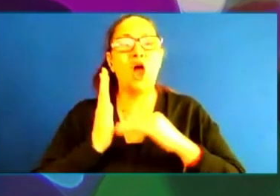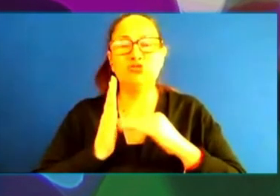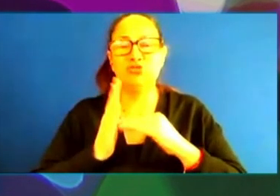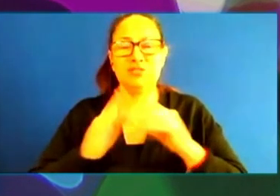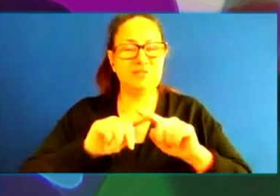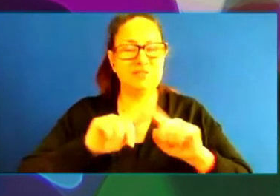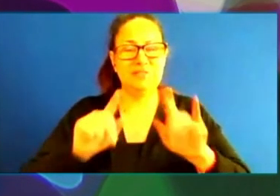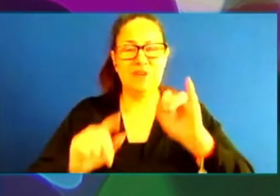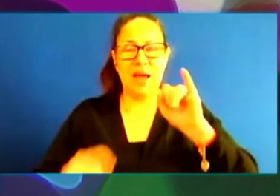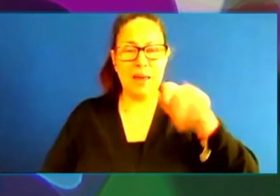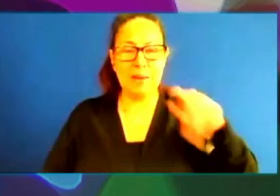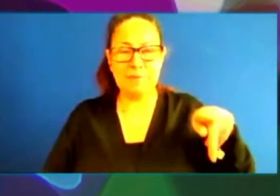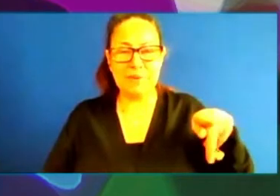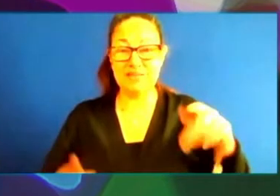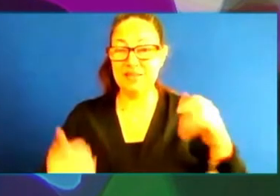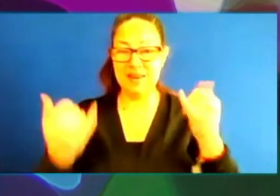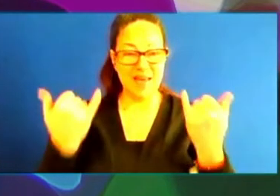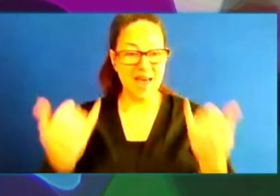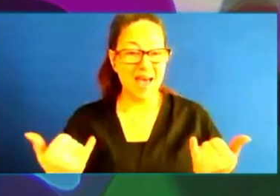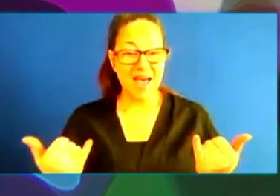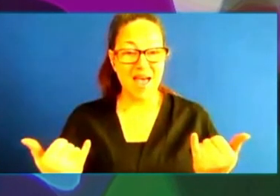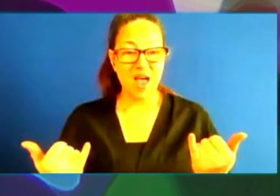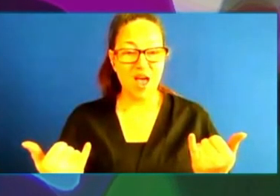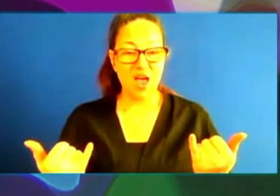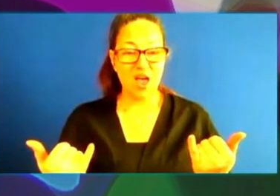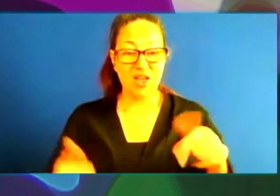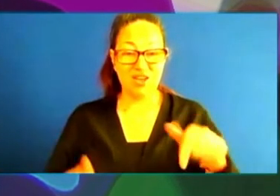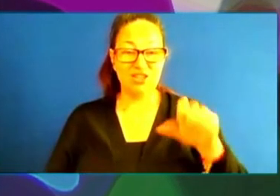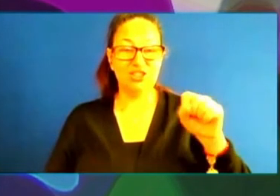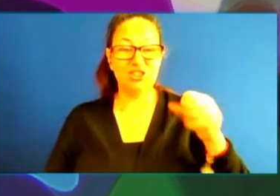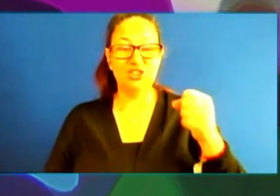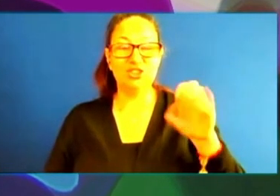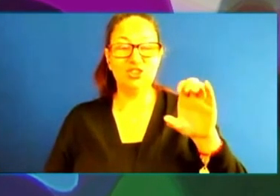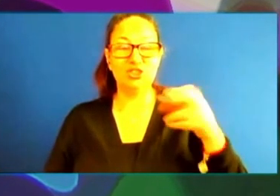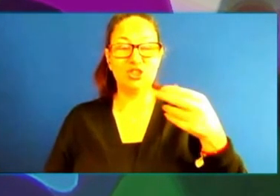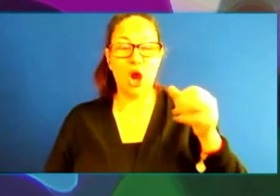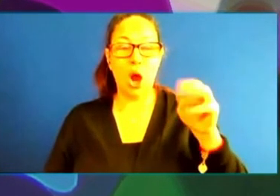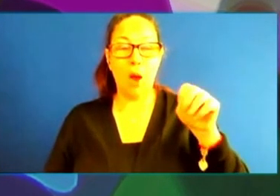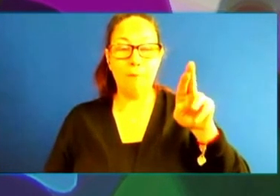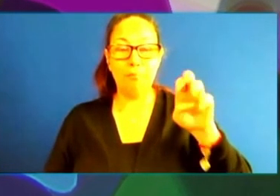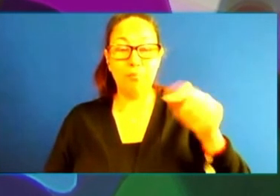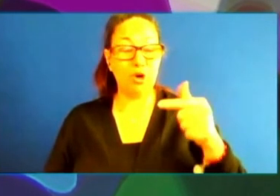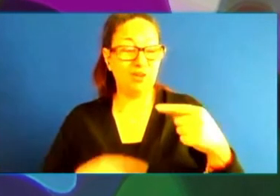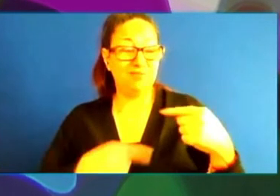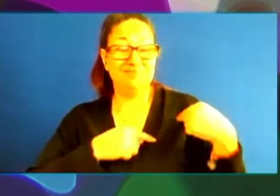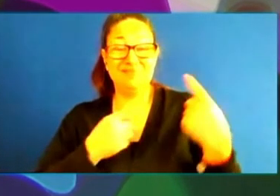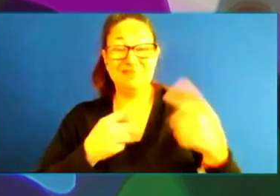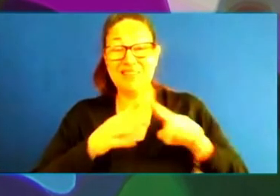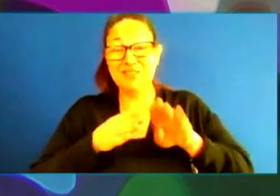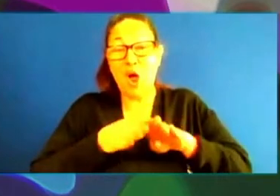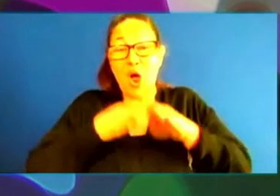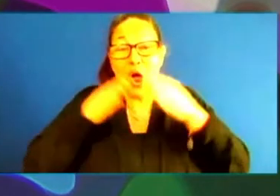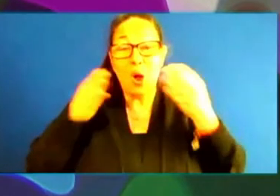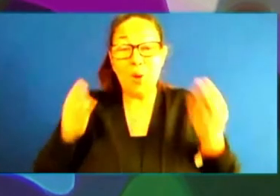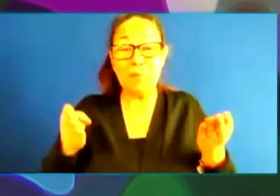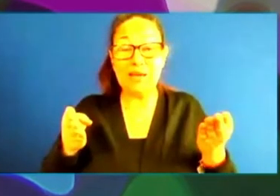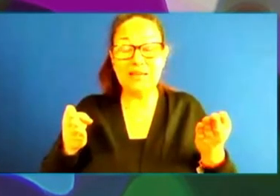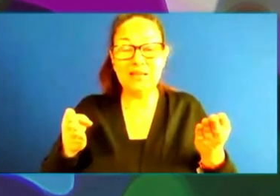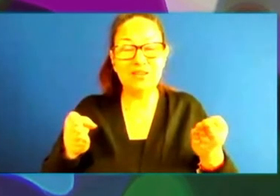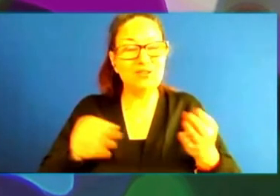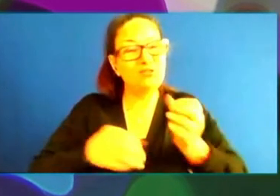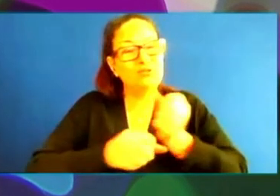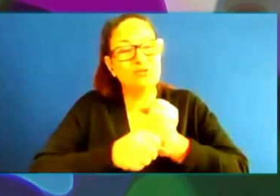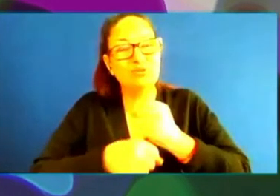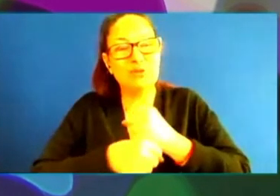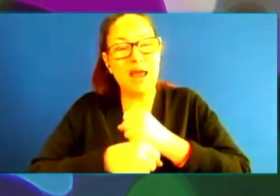So like now the Schomburg, which it has always done since it opened its doors, created